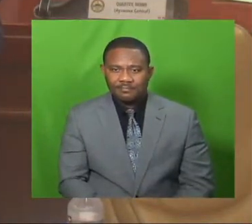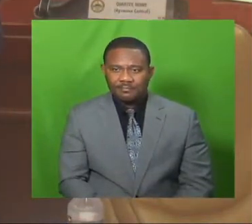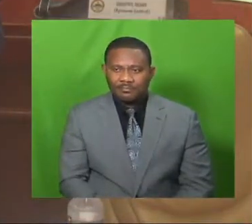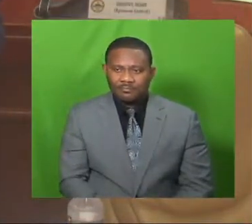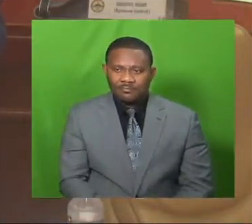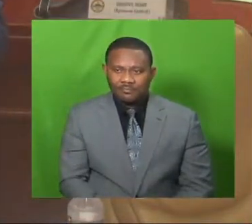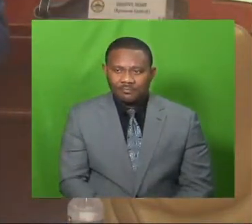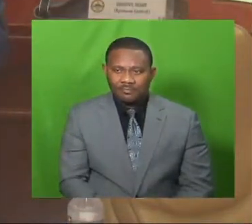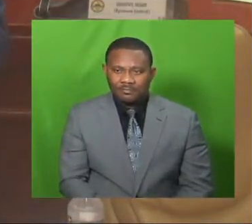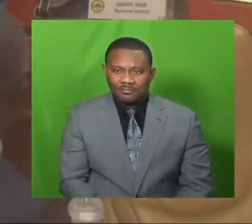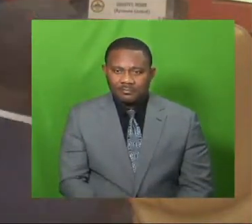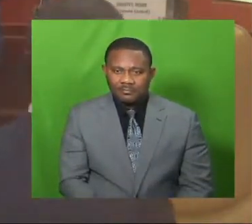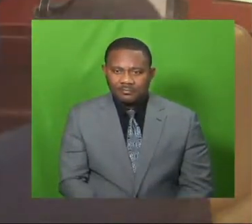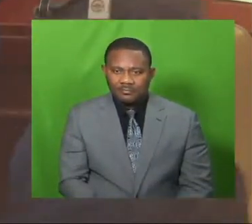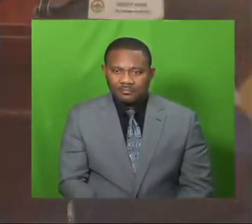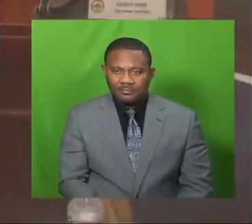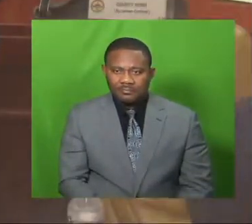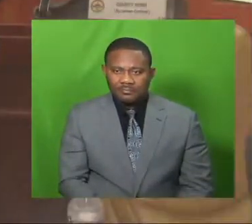the pleasure is mine